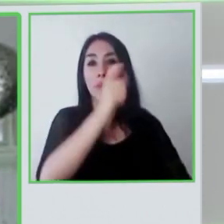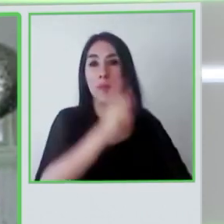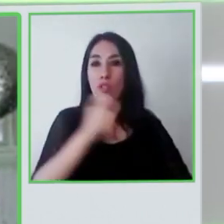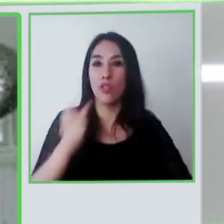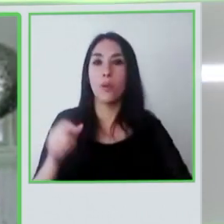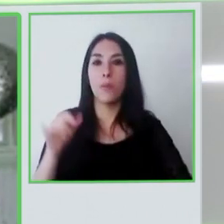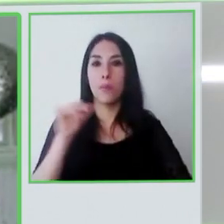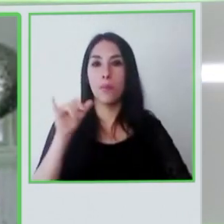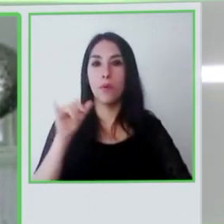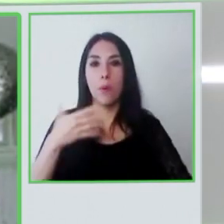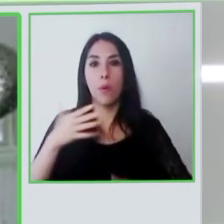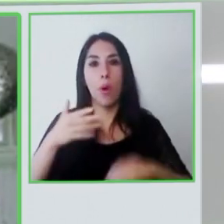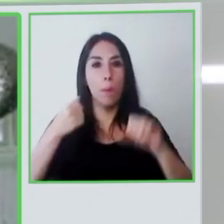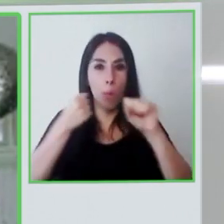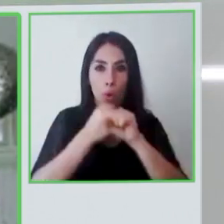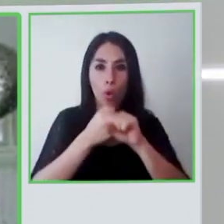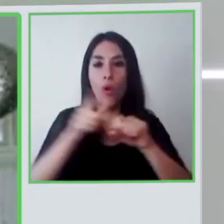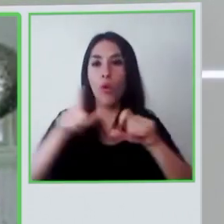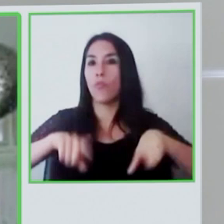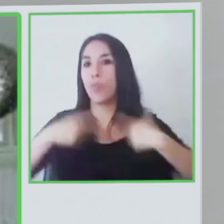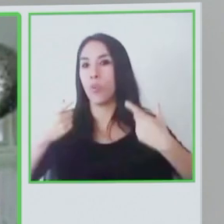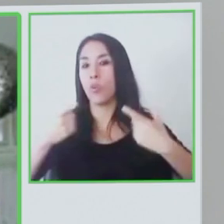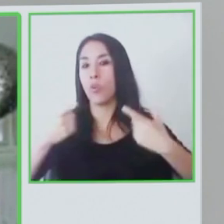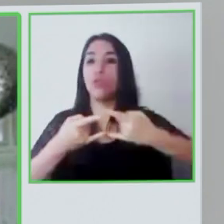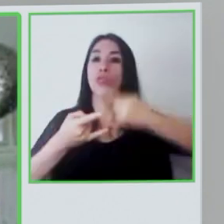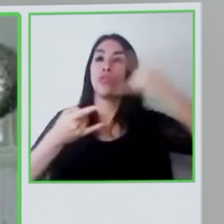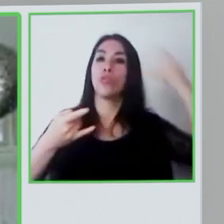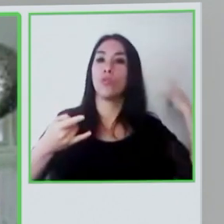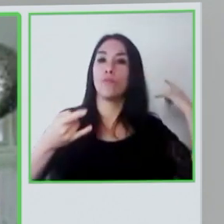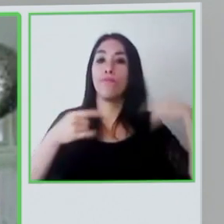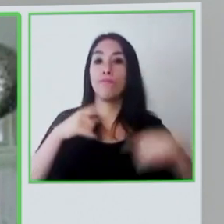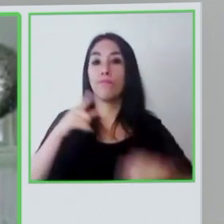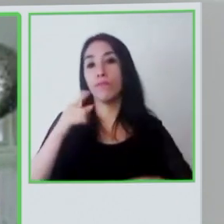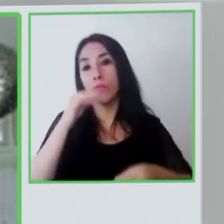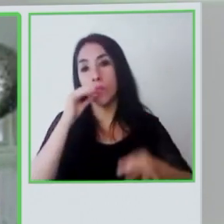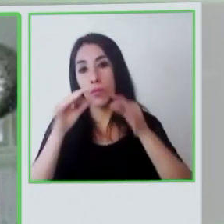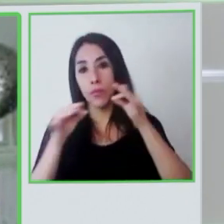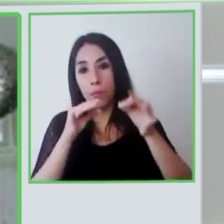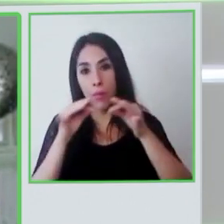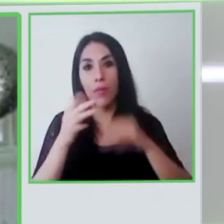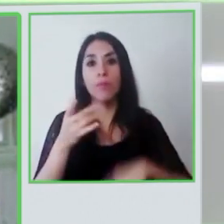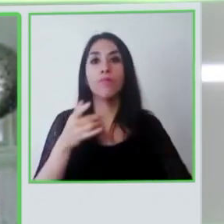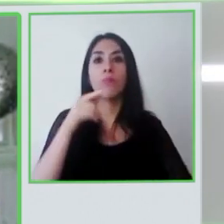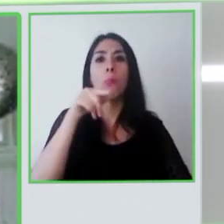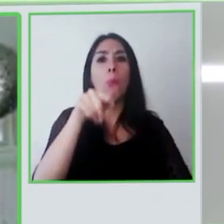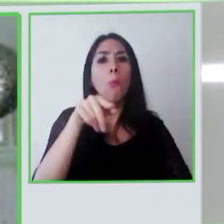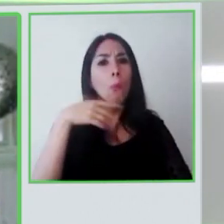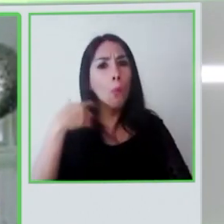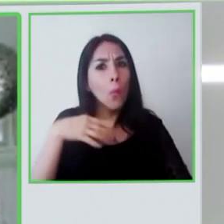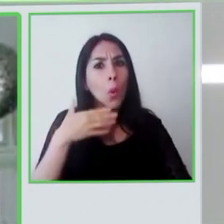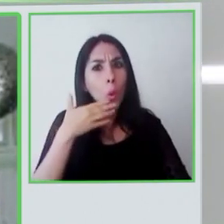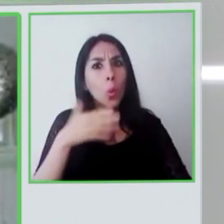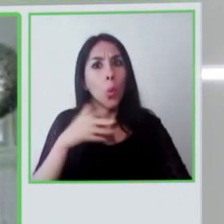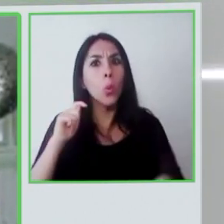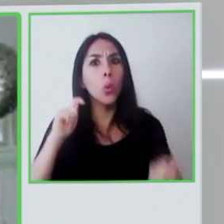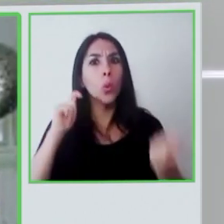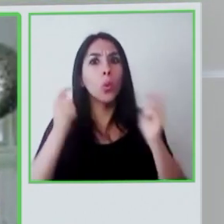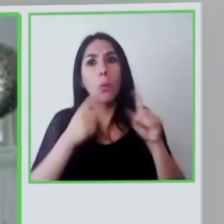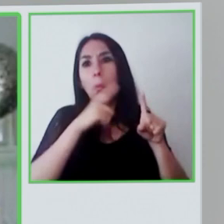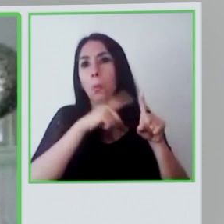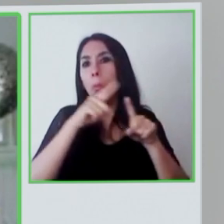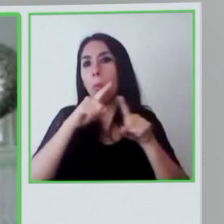they are, to tell this story. This has been a great campaign, a great change movement in many